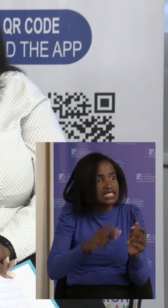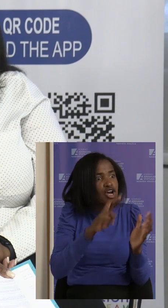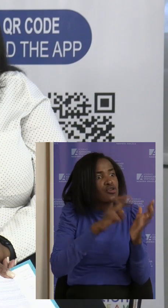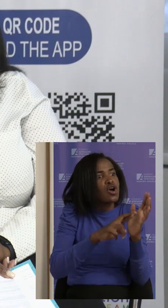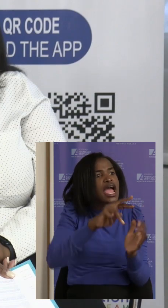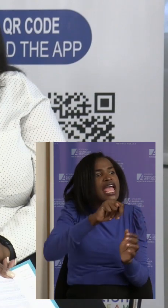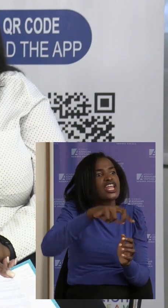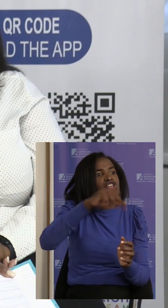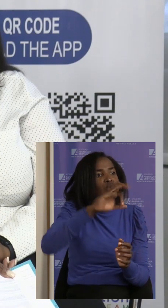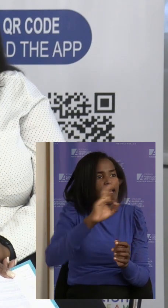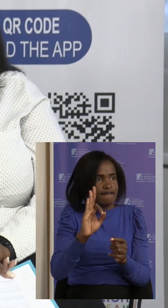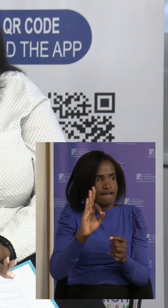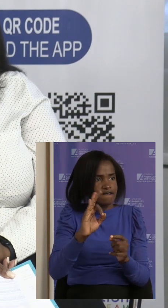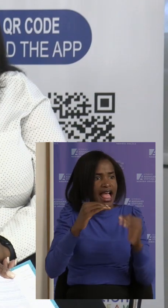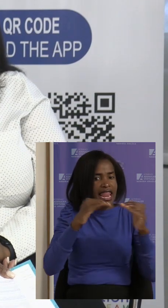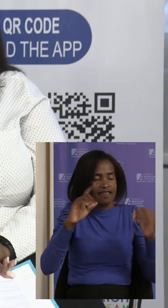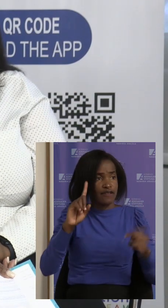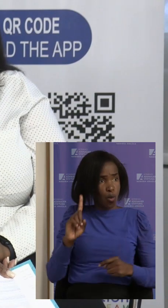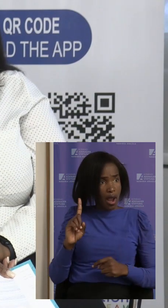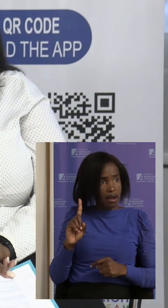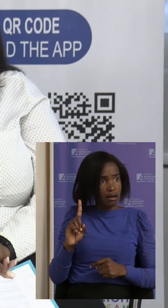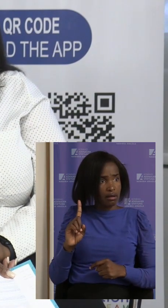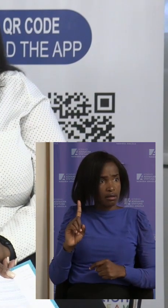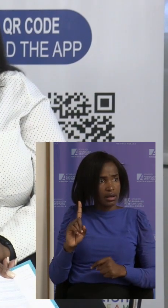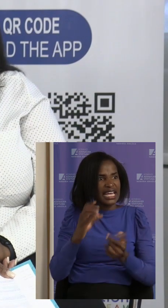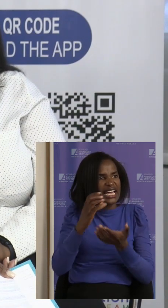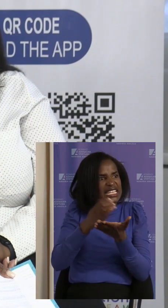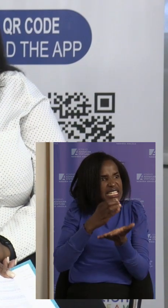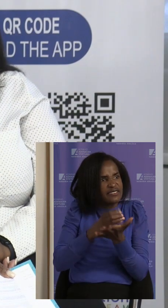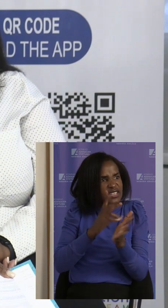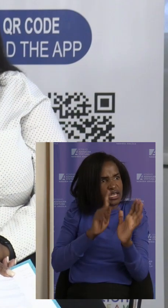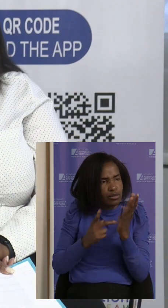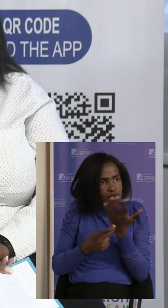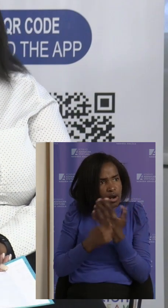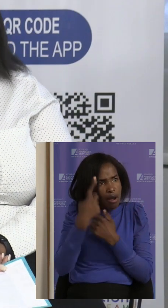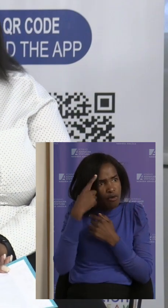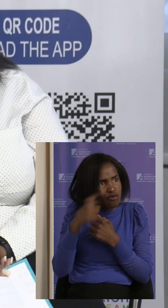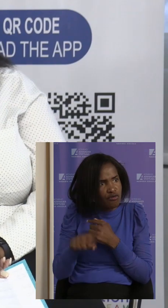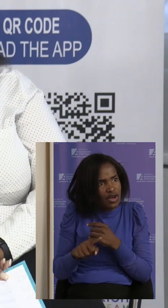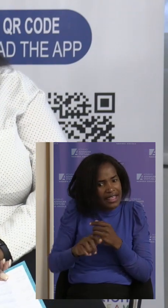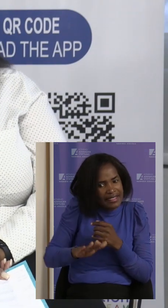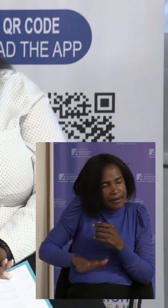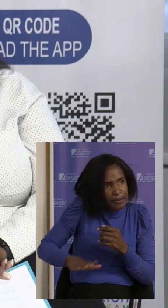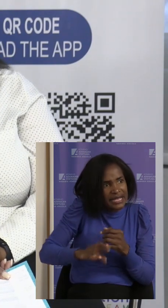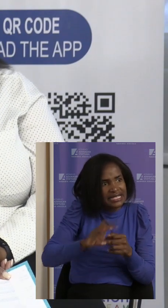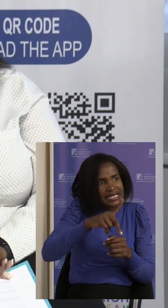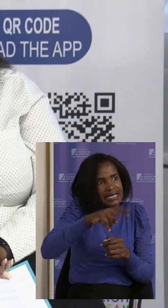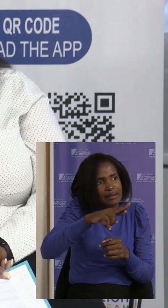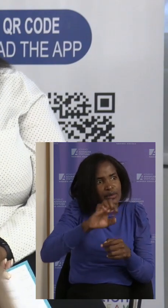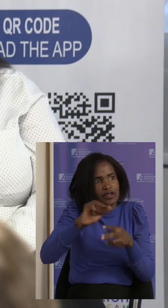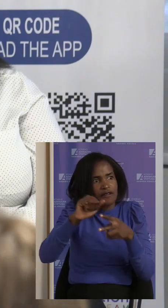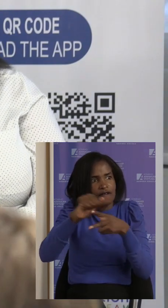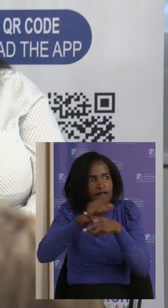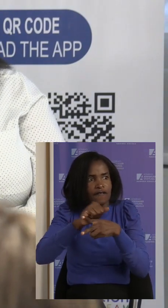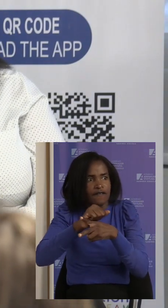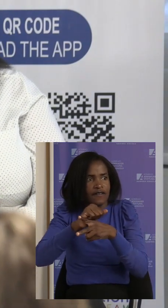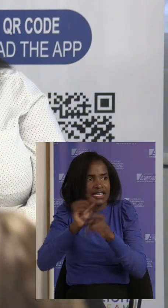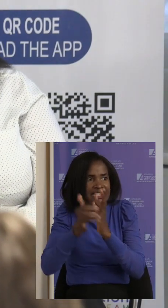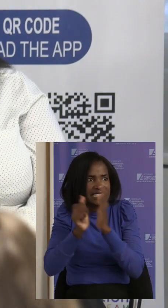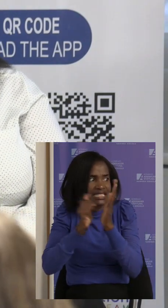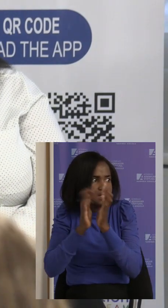NQF at level 1. That is the certificate program for the basic pre-vocational skills